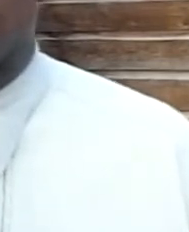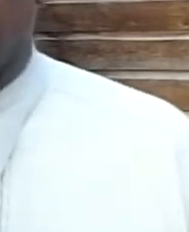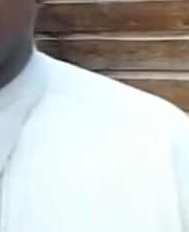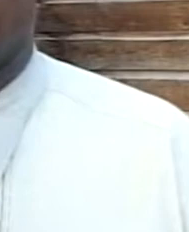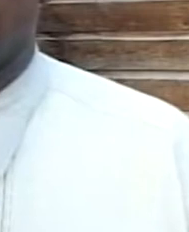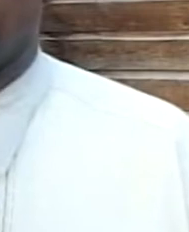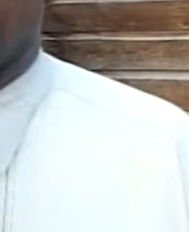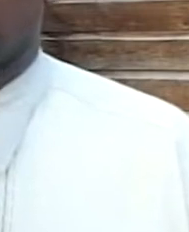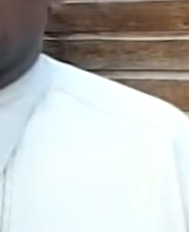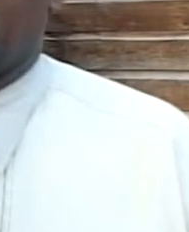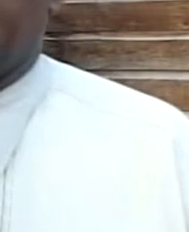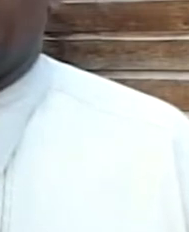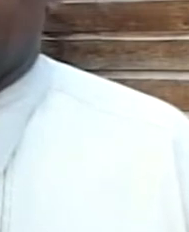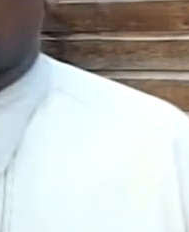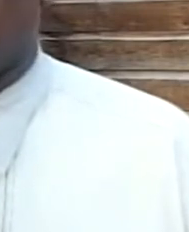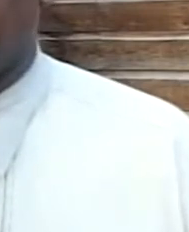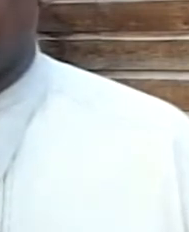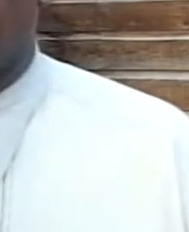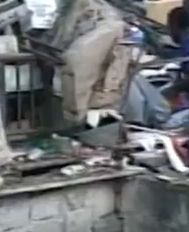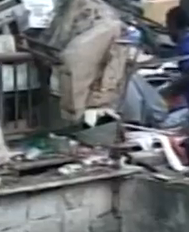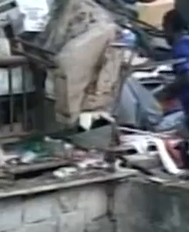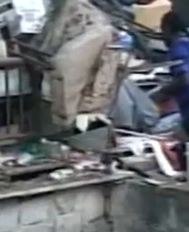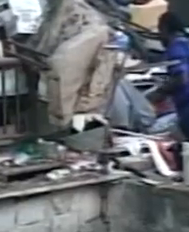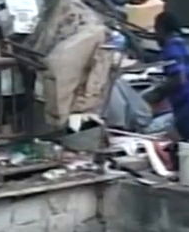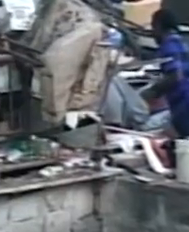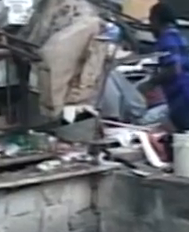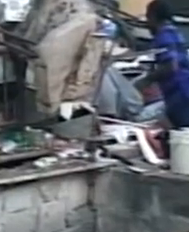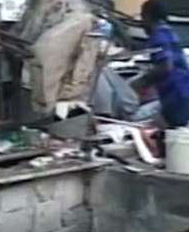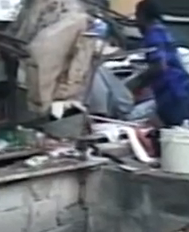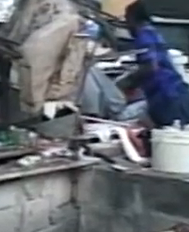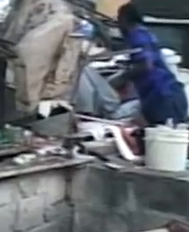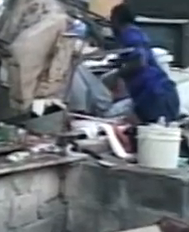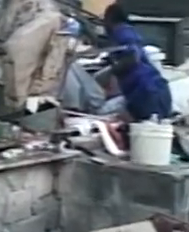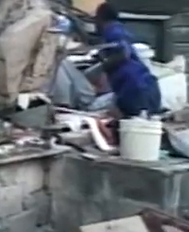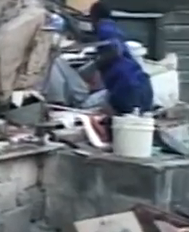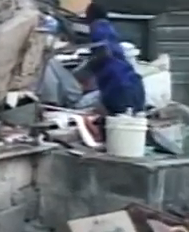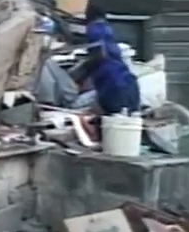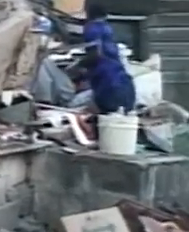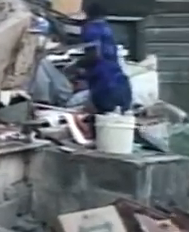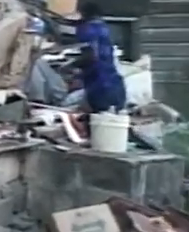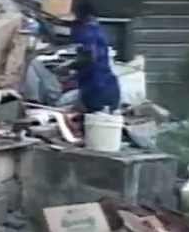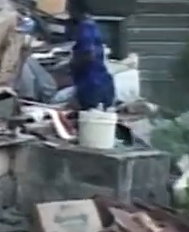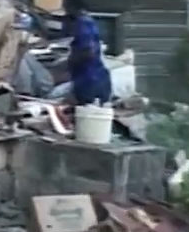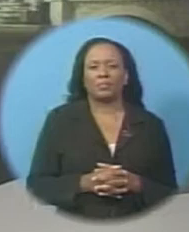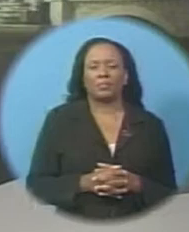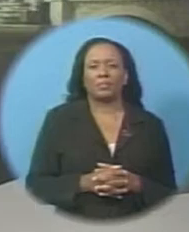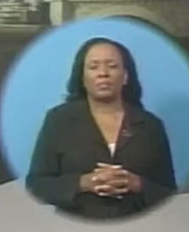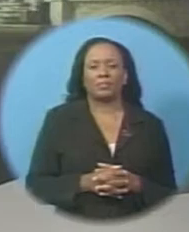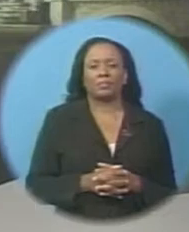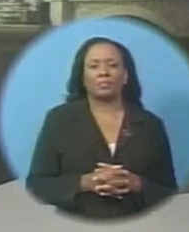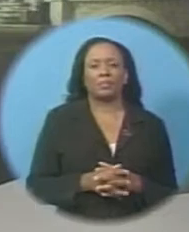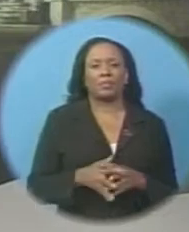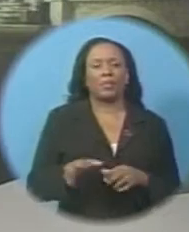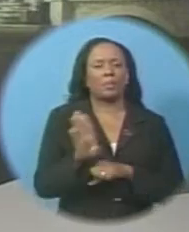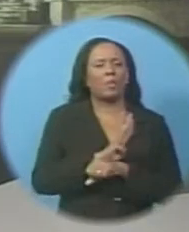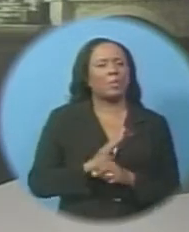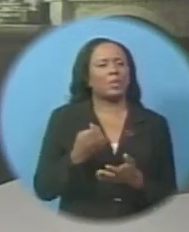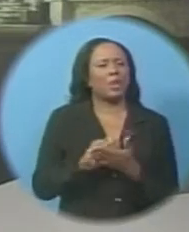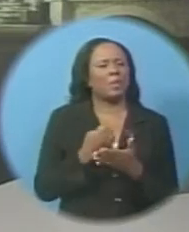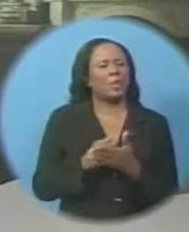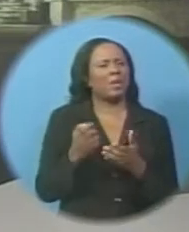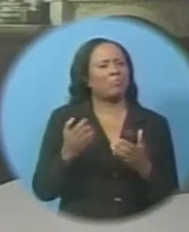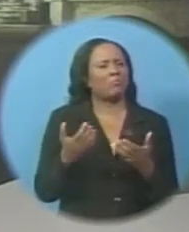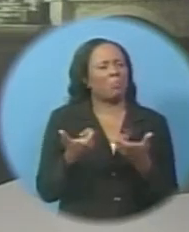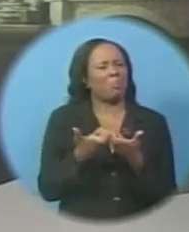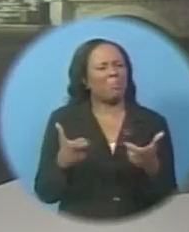building put here, you know, so that they can be accommodated. Shane Jones, CBC News. The biggest challenges